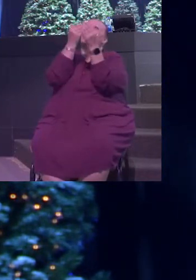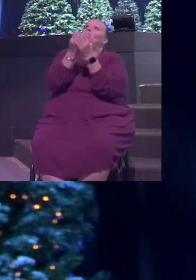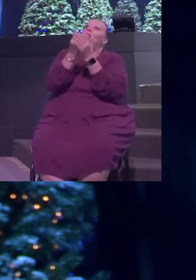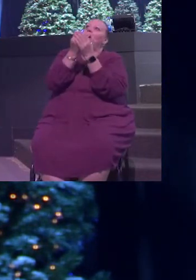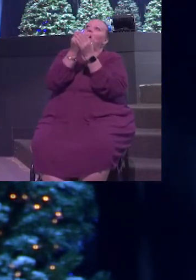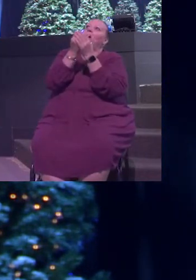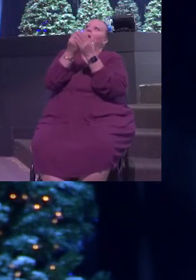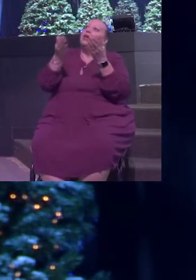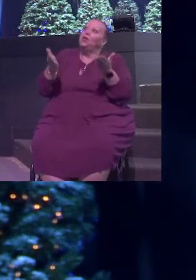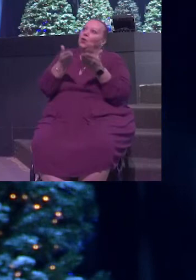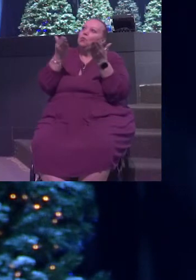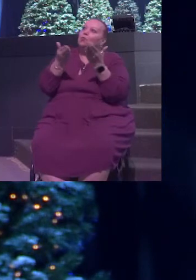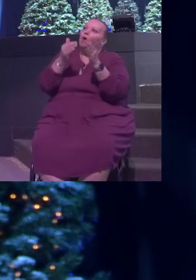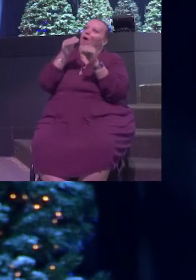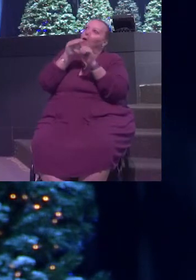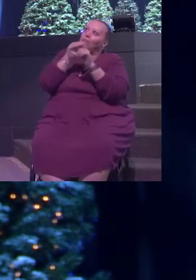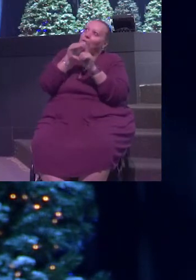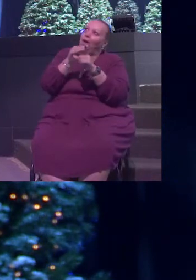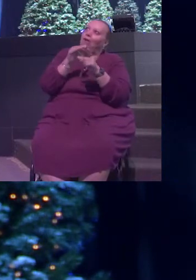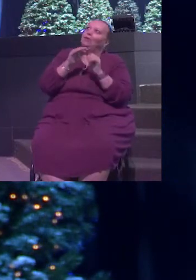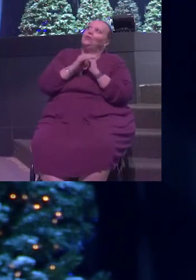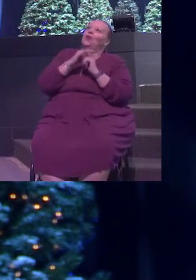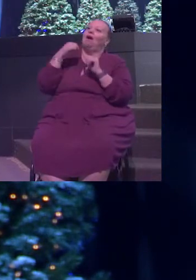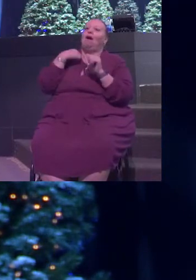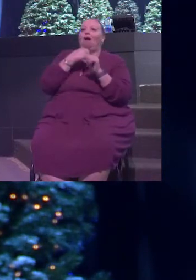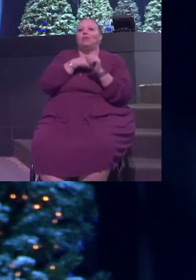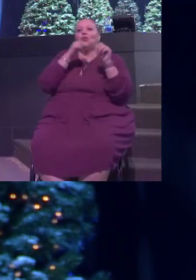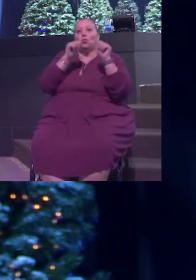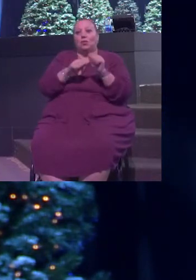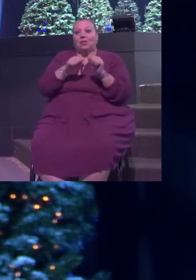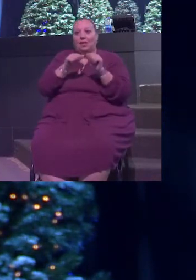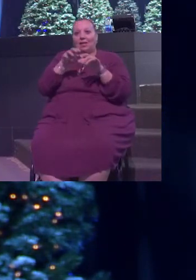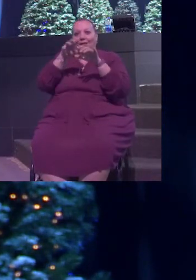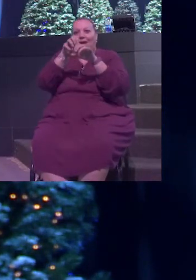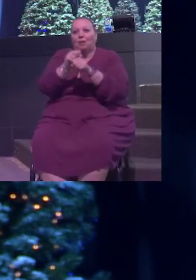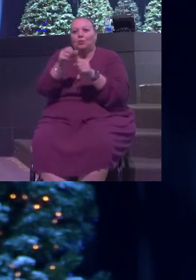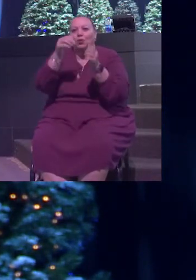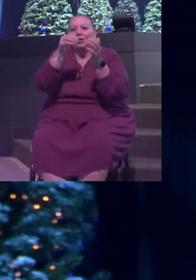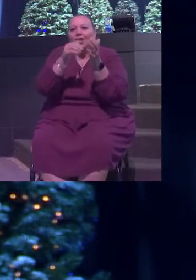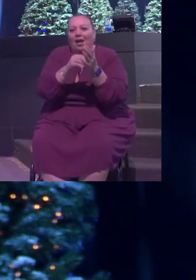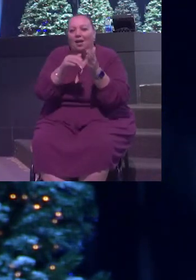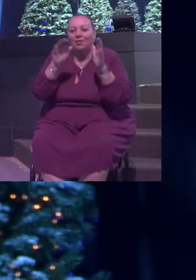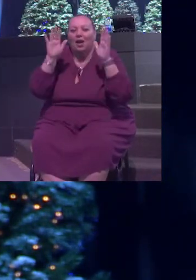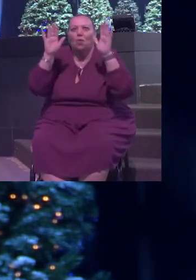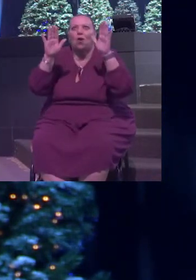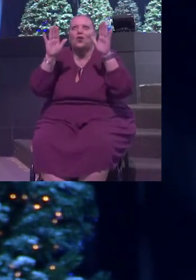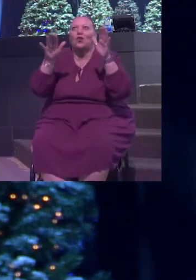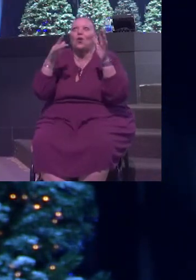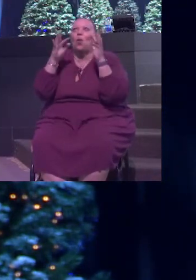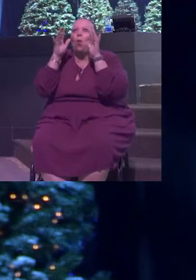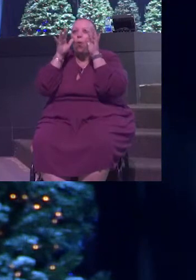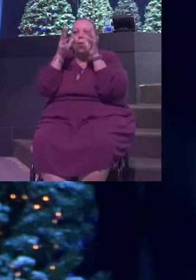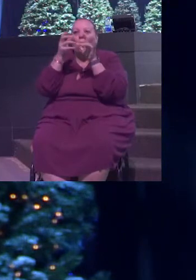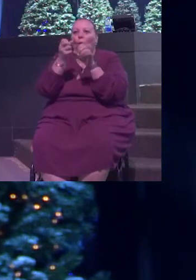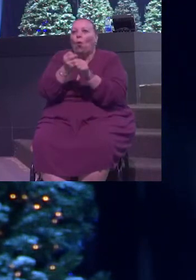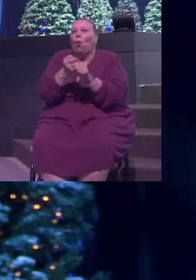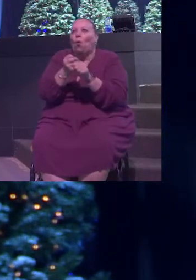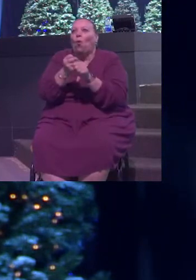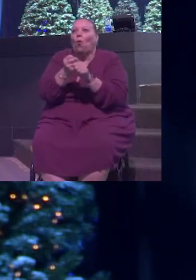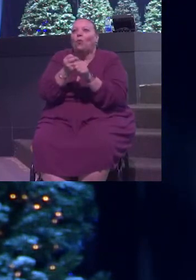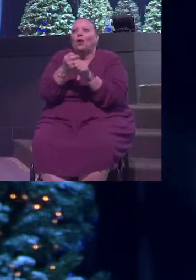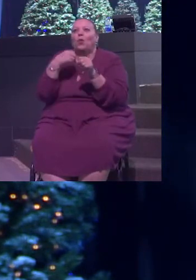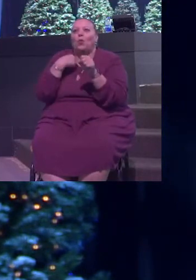you would prompt and nudge us so that we could recapture the wonder. God, that we would just realize that we are